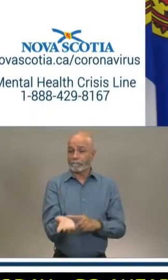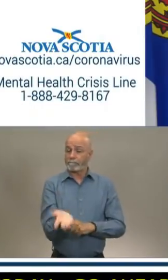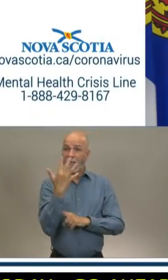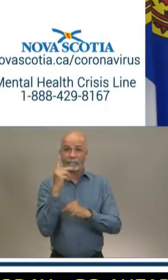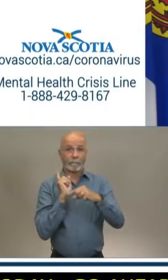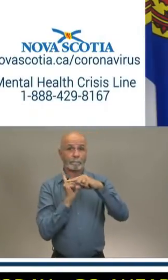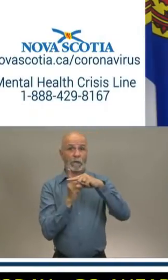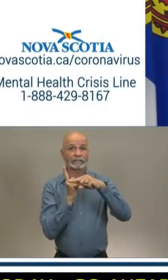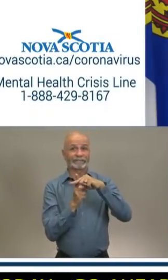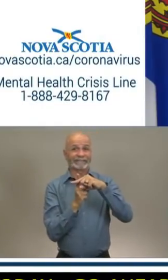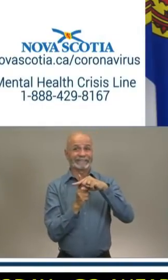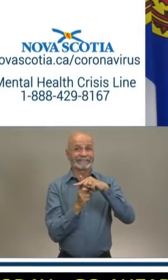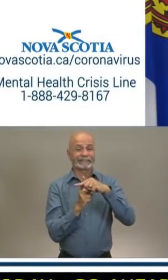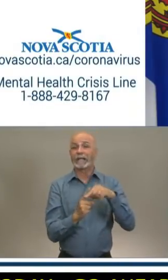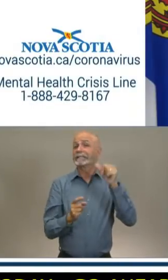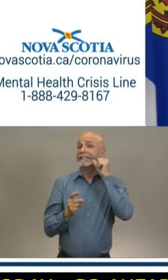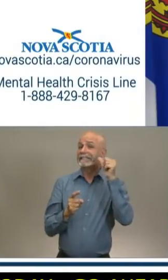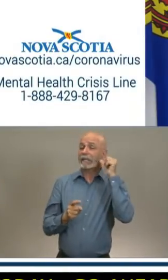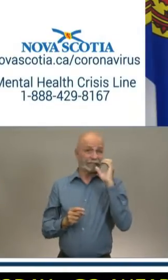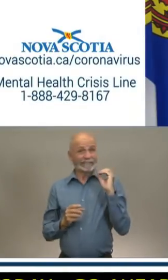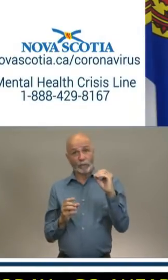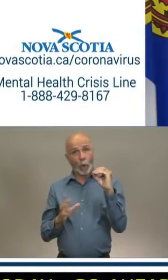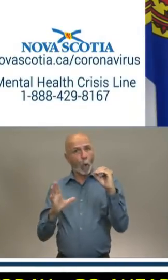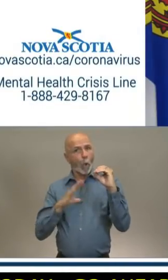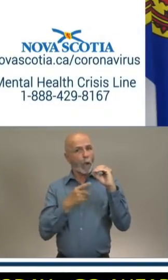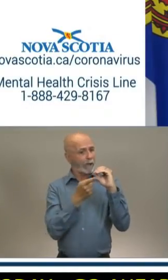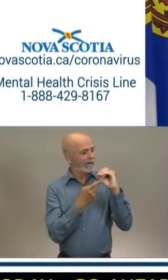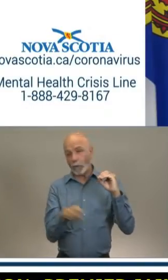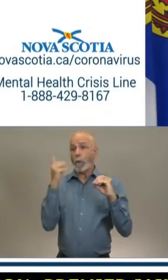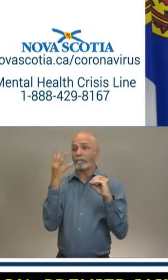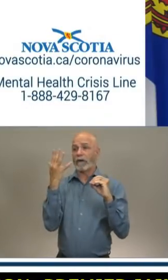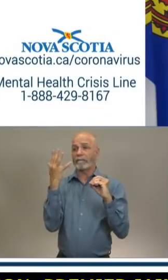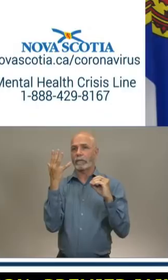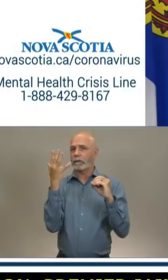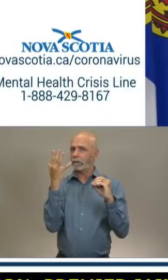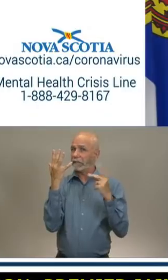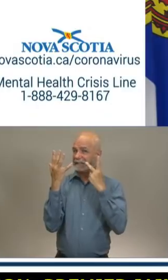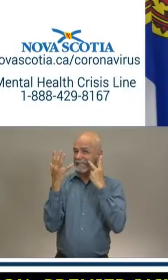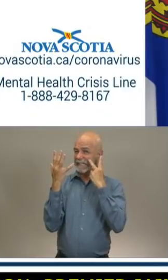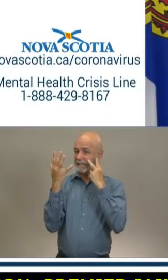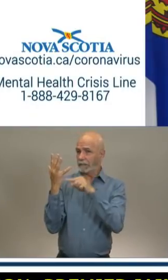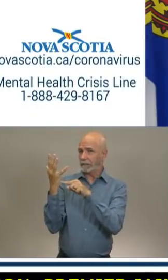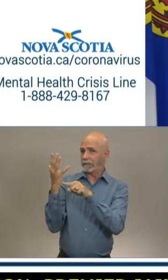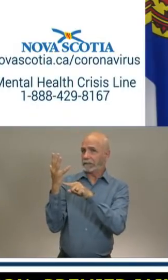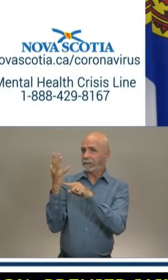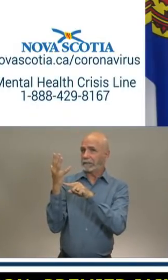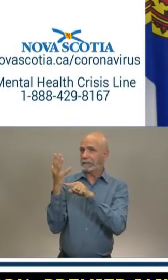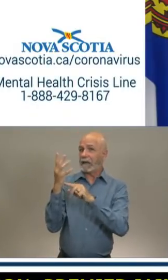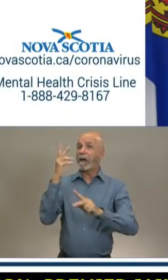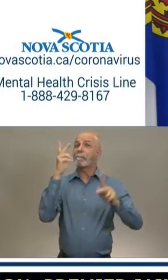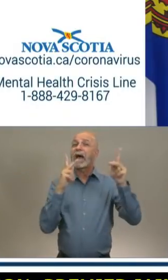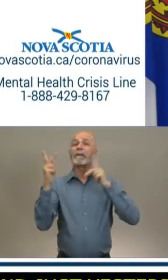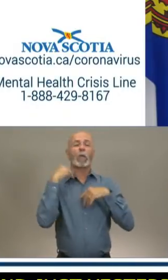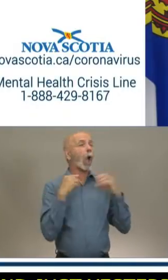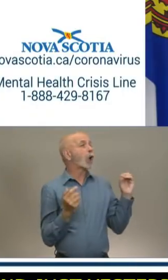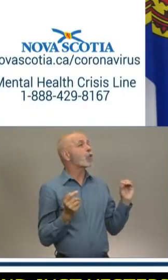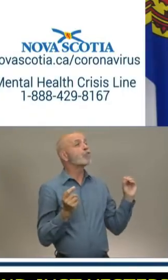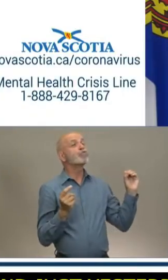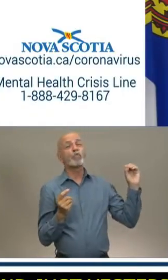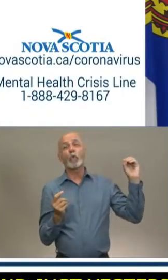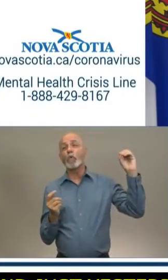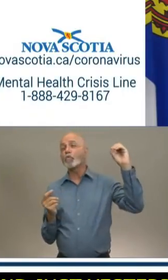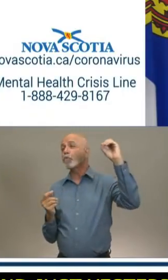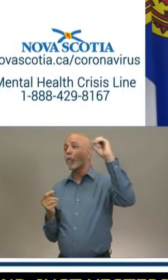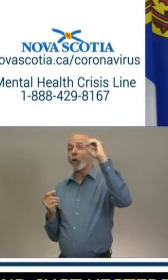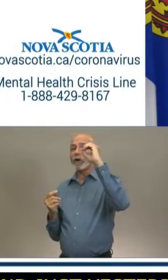0 cases. Think about that. In every single zone in our province, we reported 0 cases. Now that can change in